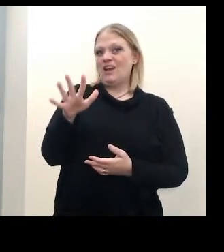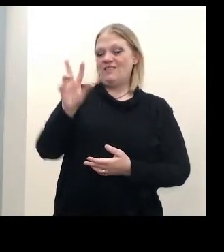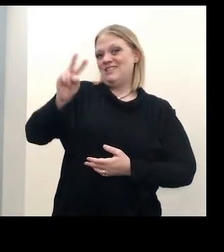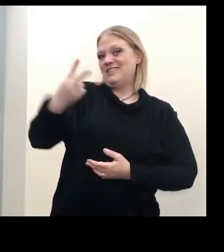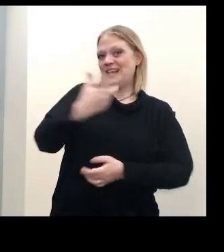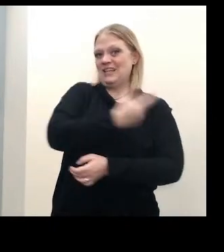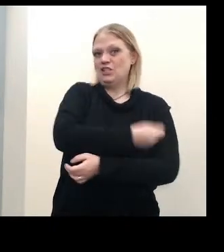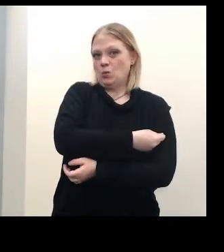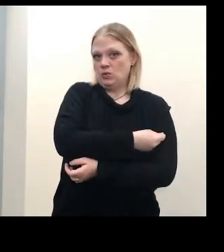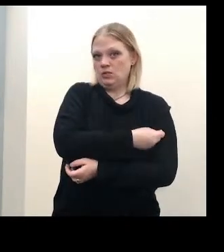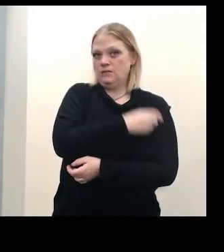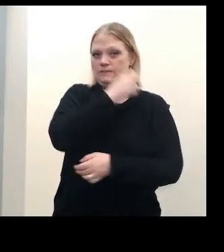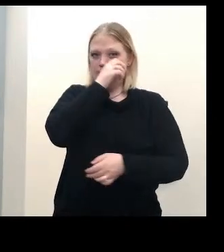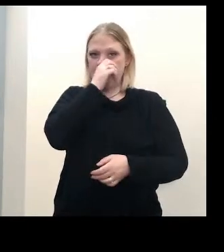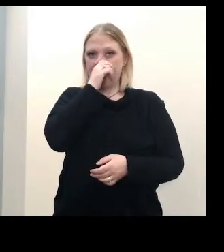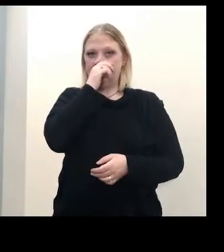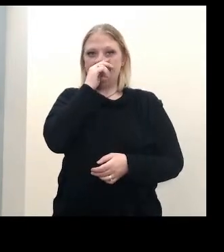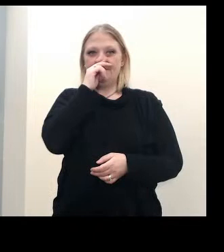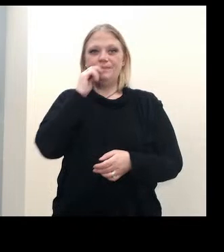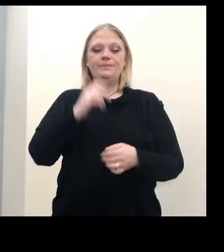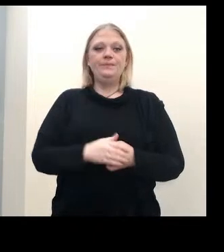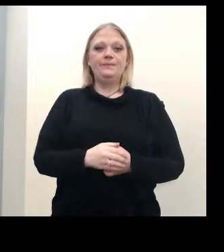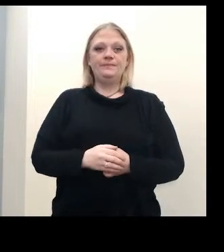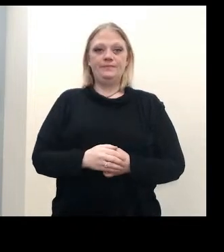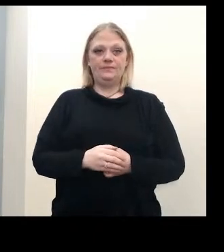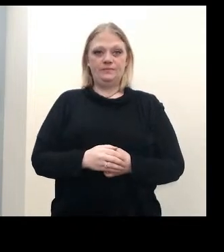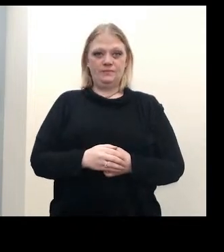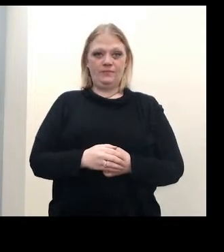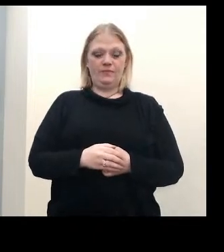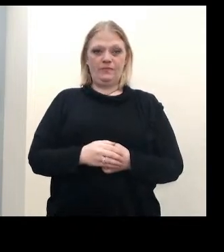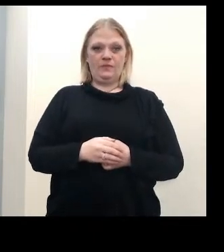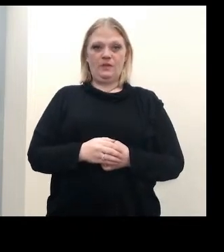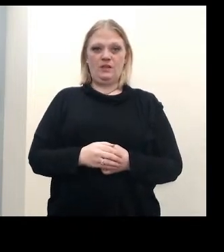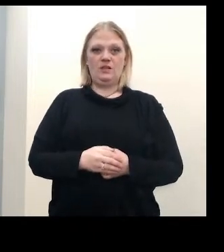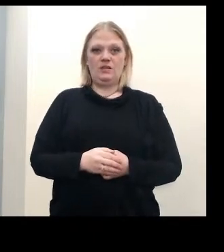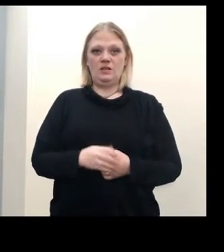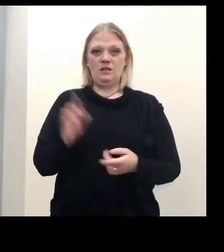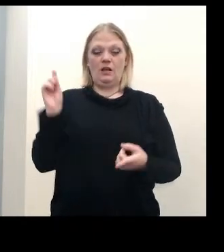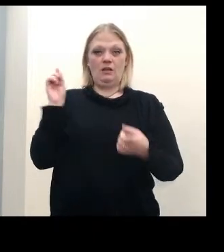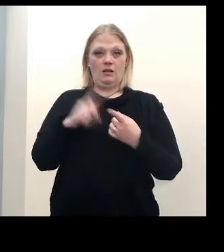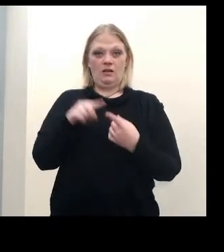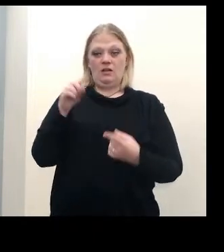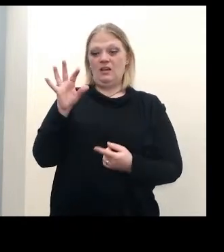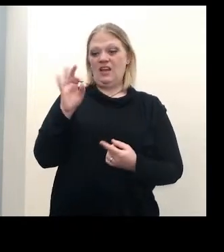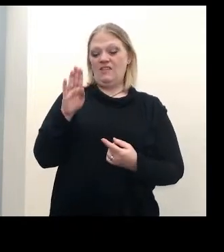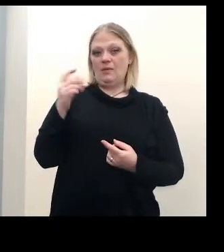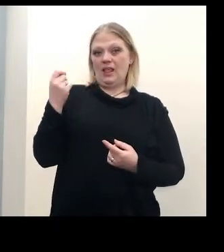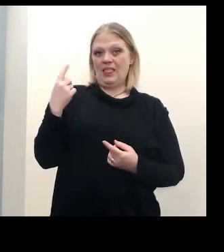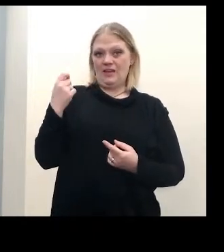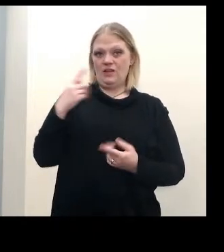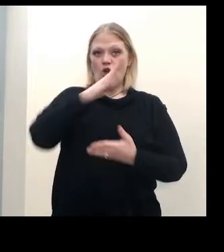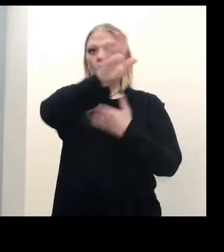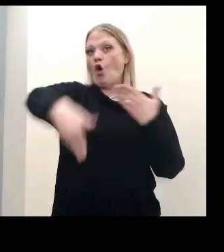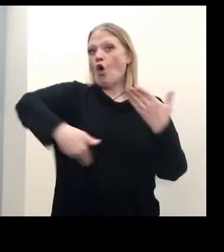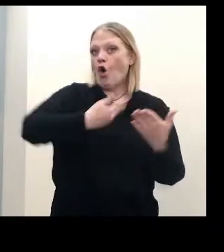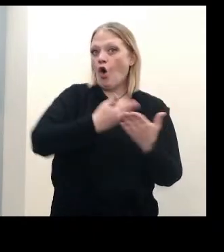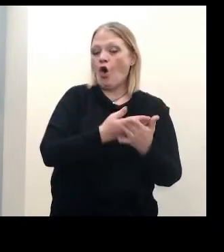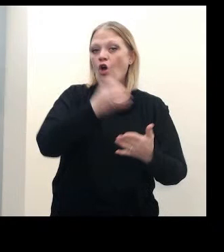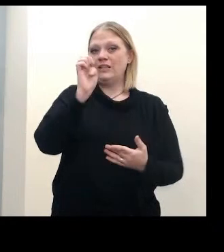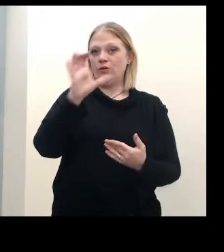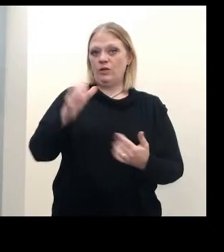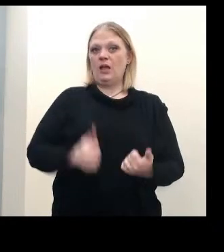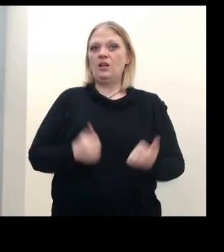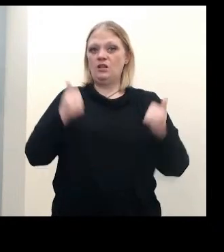14,935 second doses. So, and then through February 11th, of all of Erie County